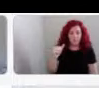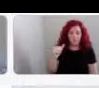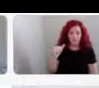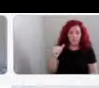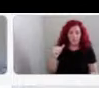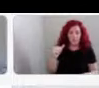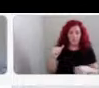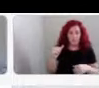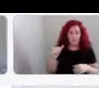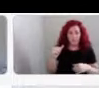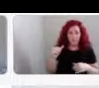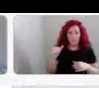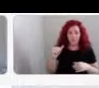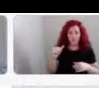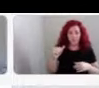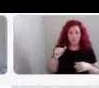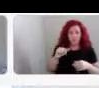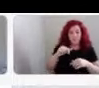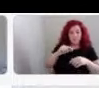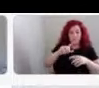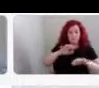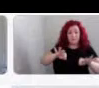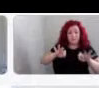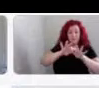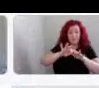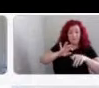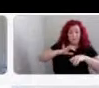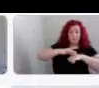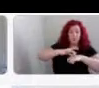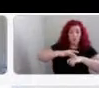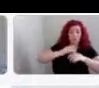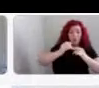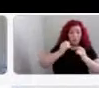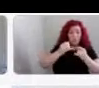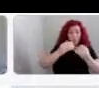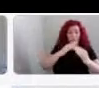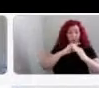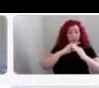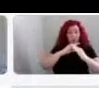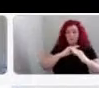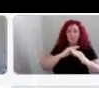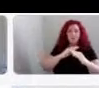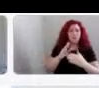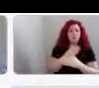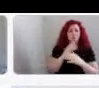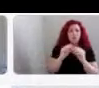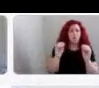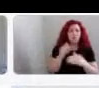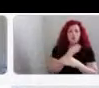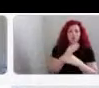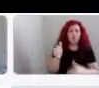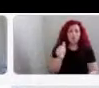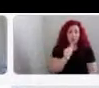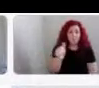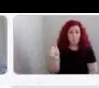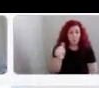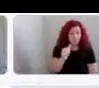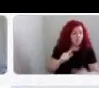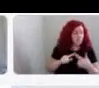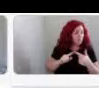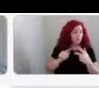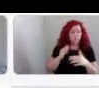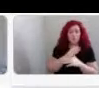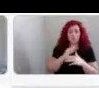significant geographical barriers at a center there's no shared transportation corridor no shared